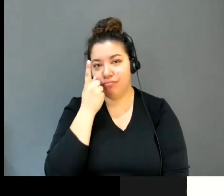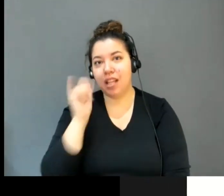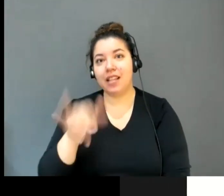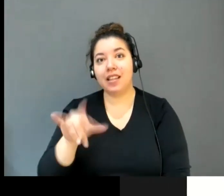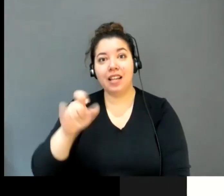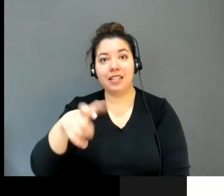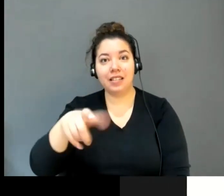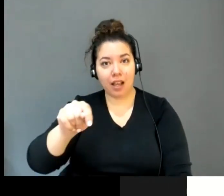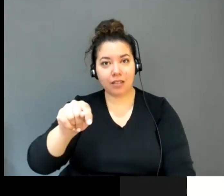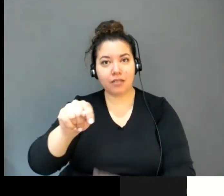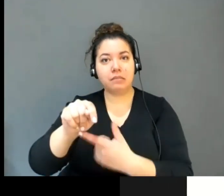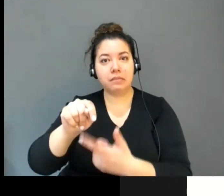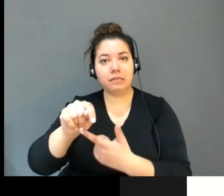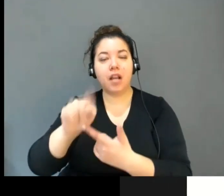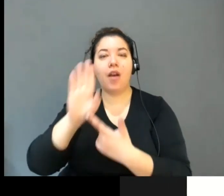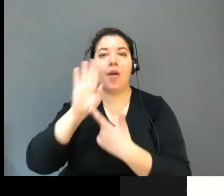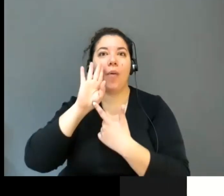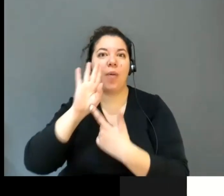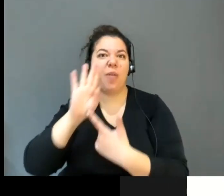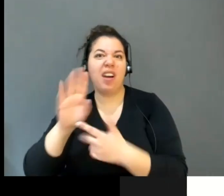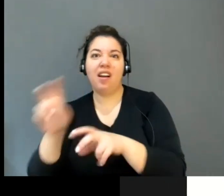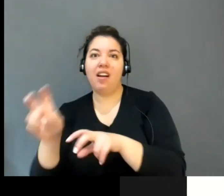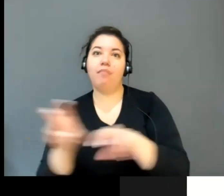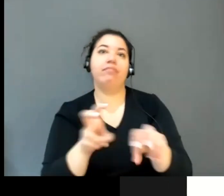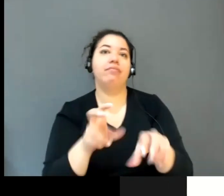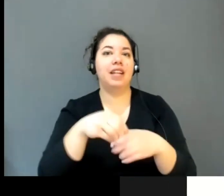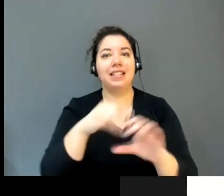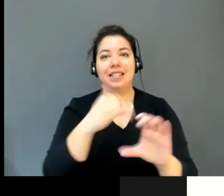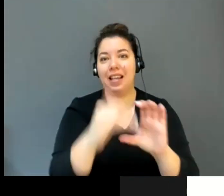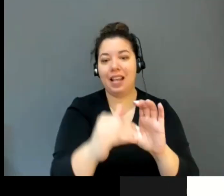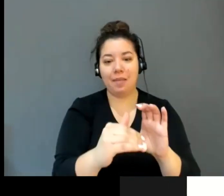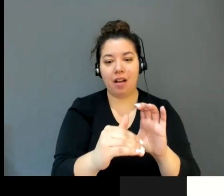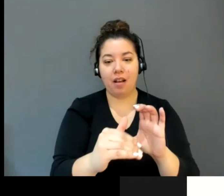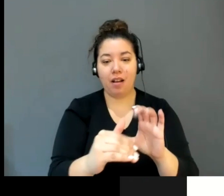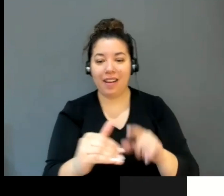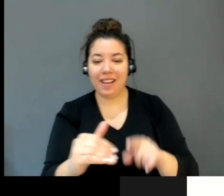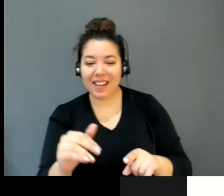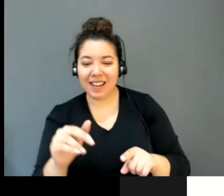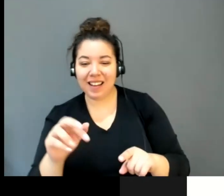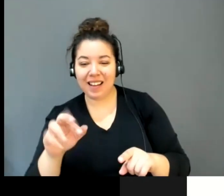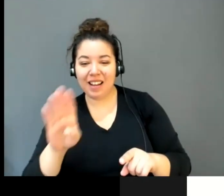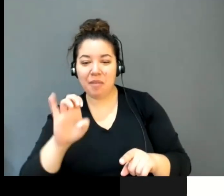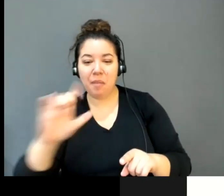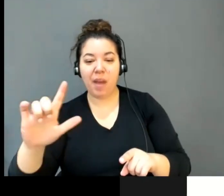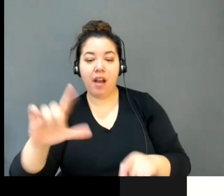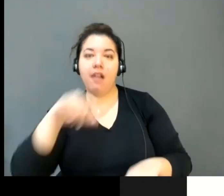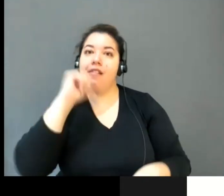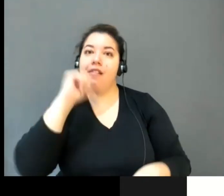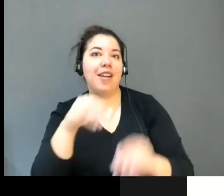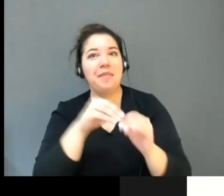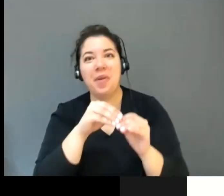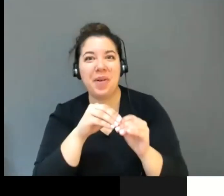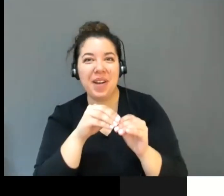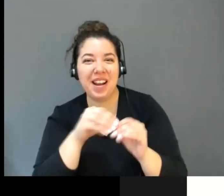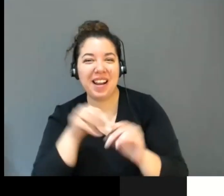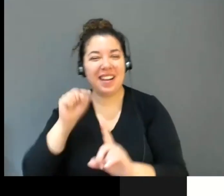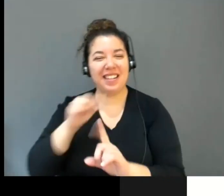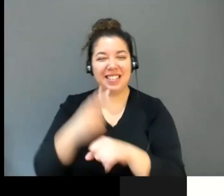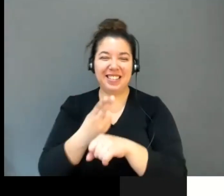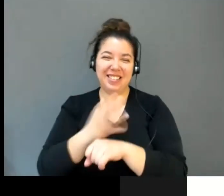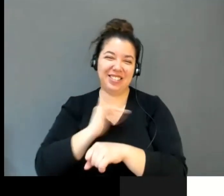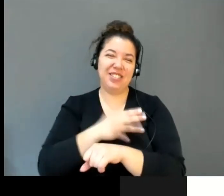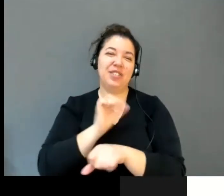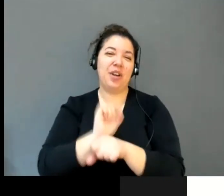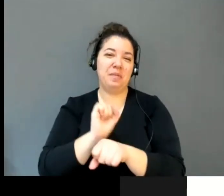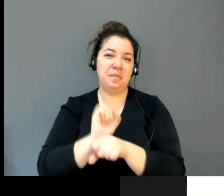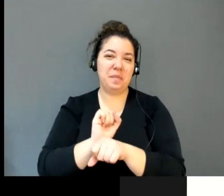bring it over to our emails. Brooke Bell says not anymore. Well, she's used some of our materials before, some of our instruction. I guess that means